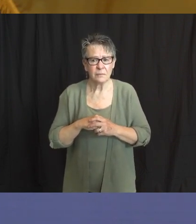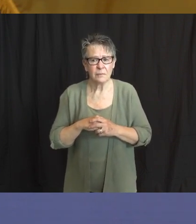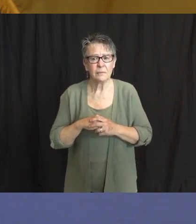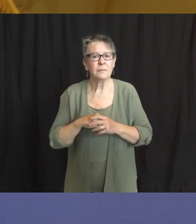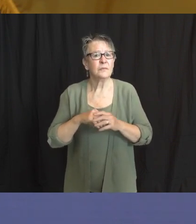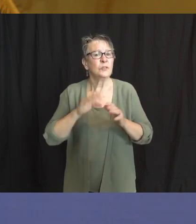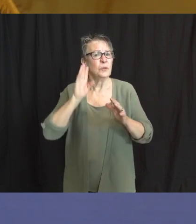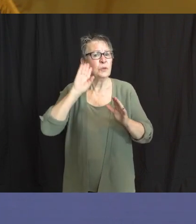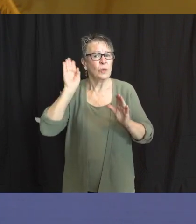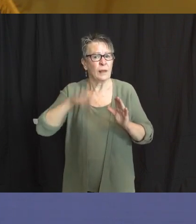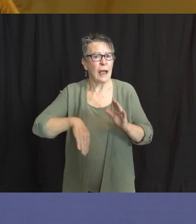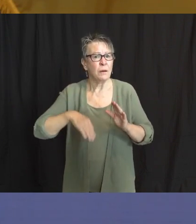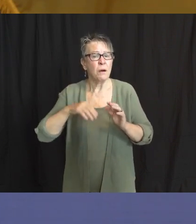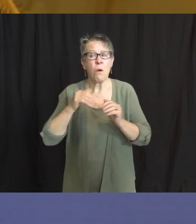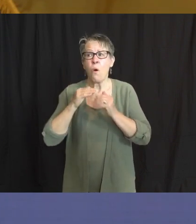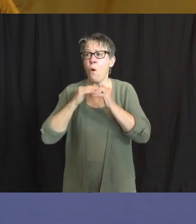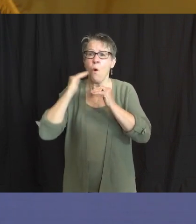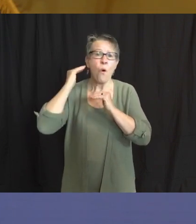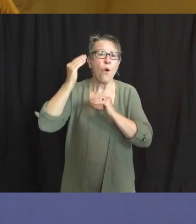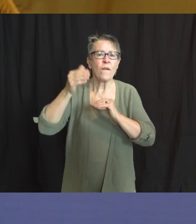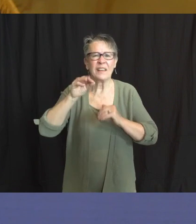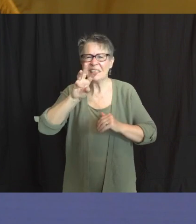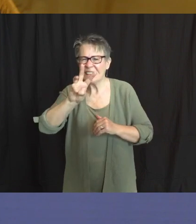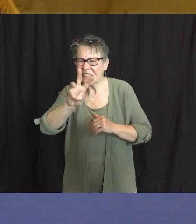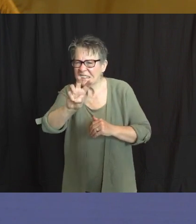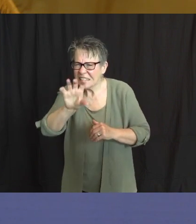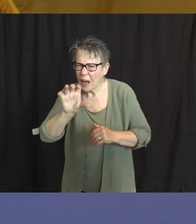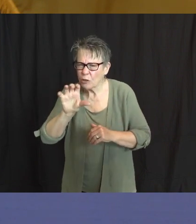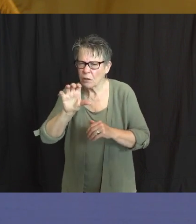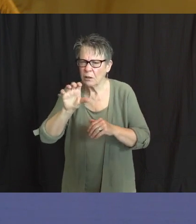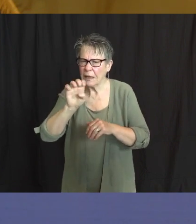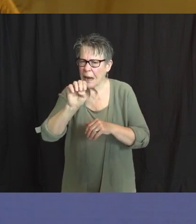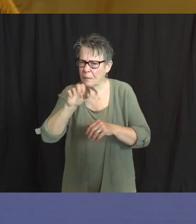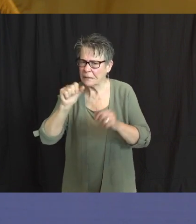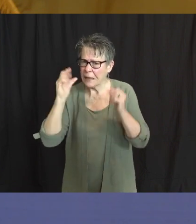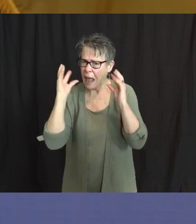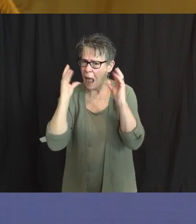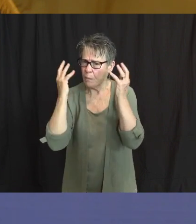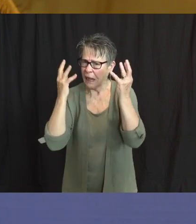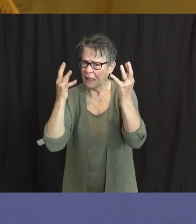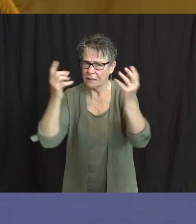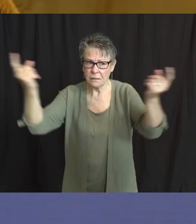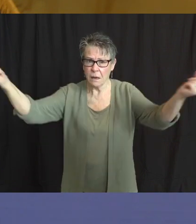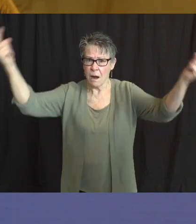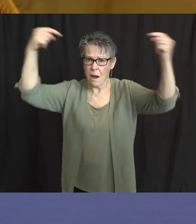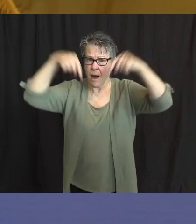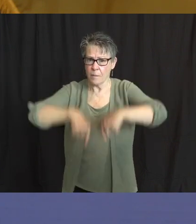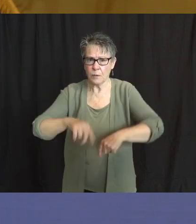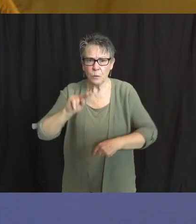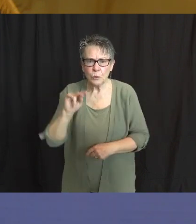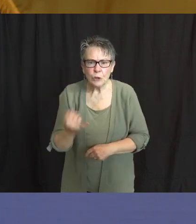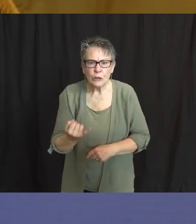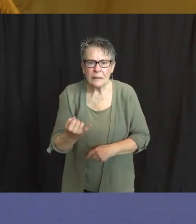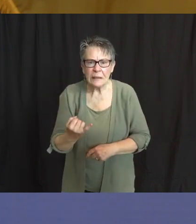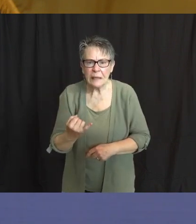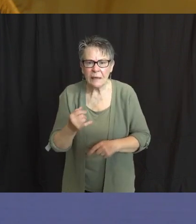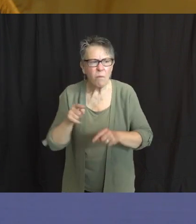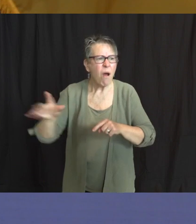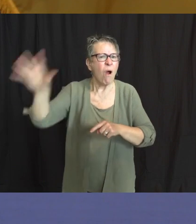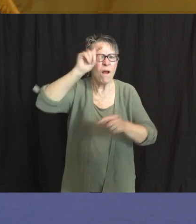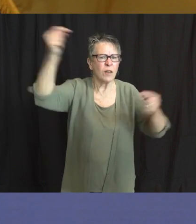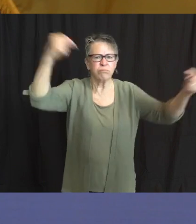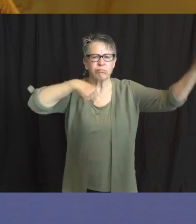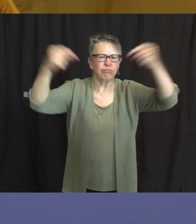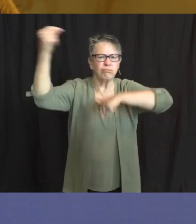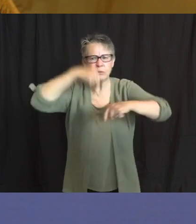throughout this outbreak. They're responding to more than 10,000 calls and assisting with transfers of patients from hospitals